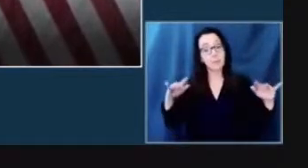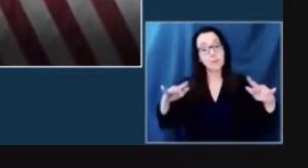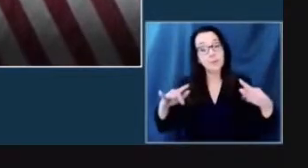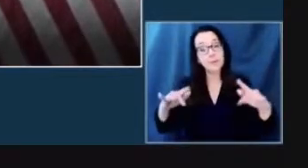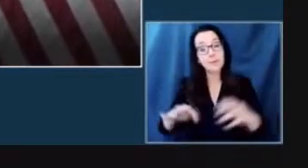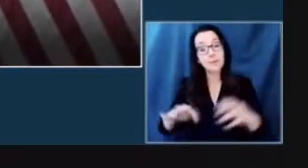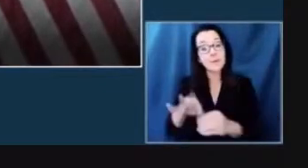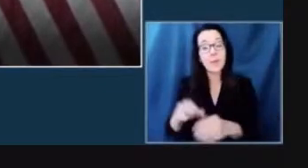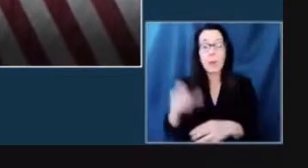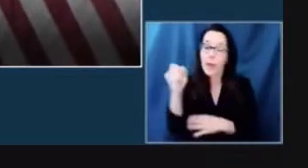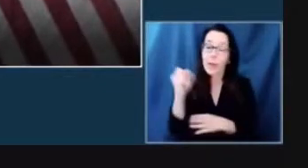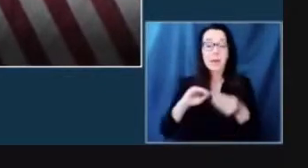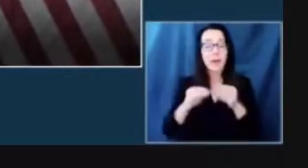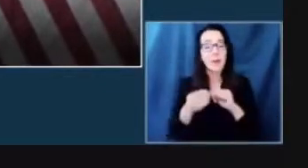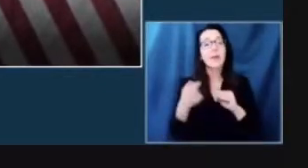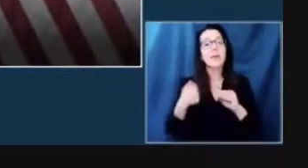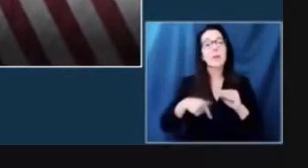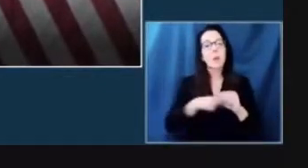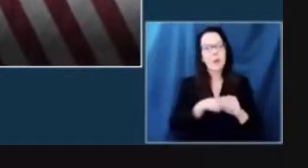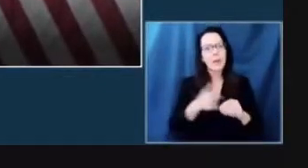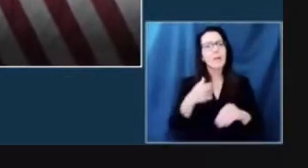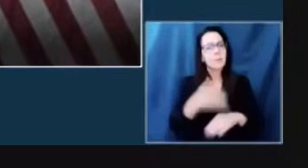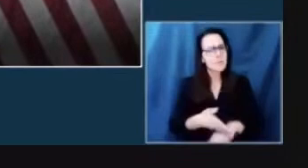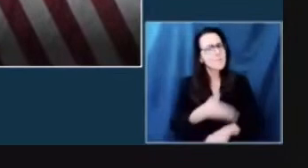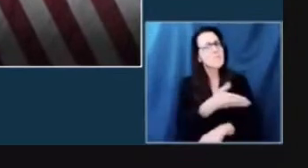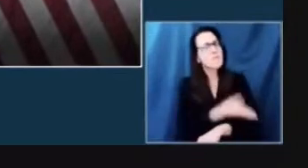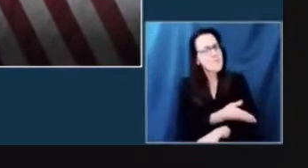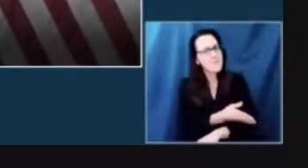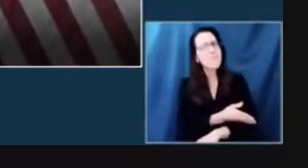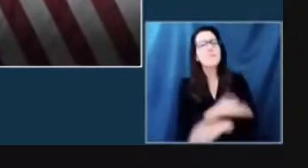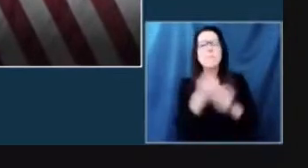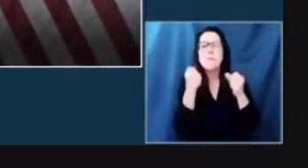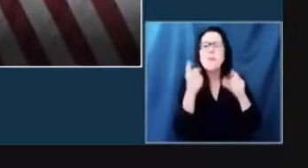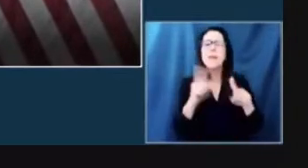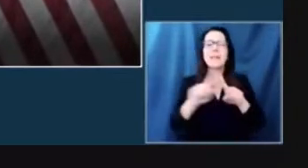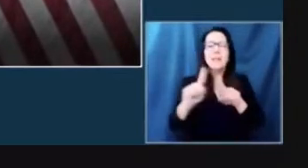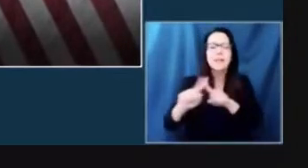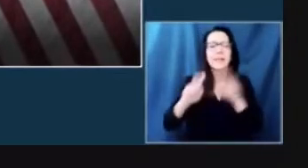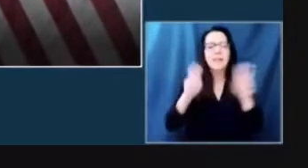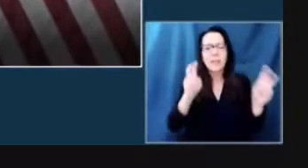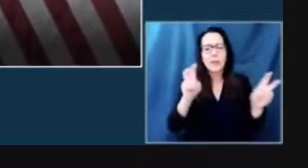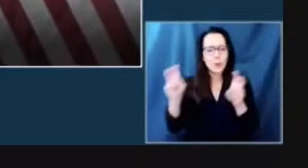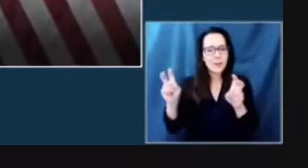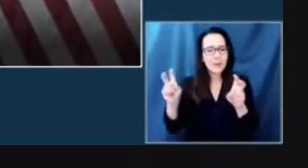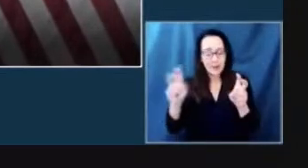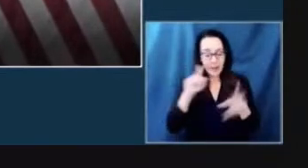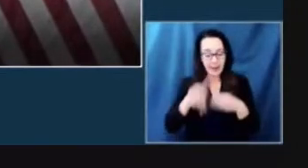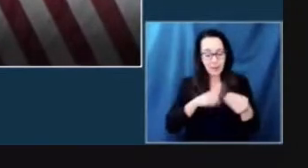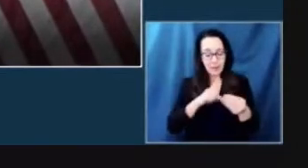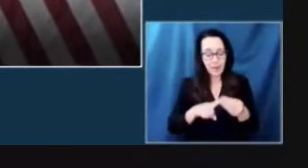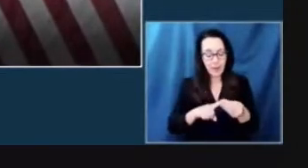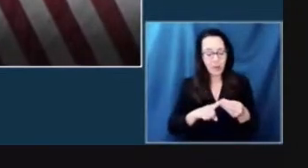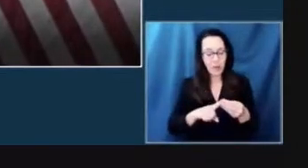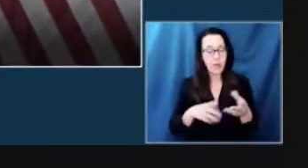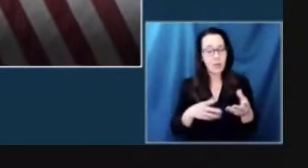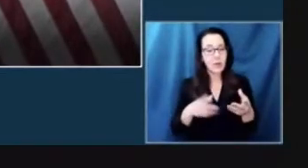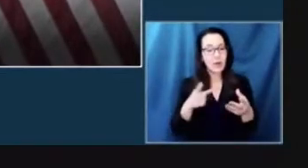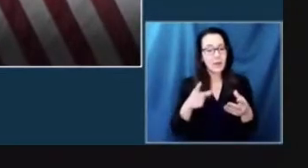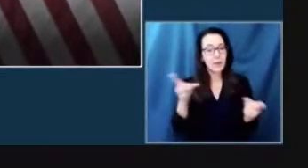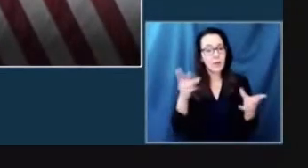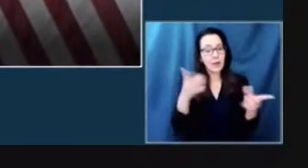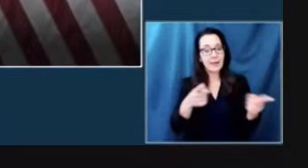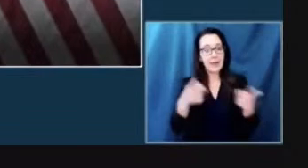have made incredible progress on a number of issues. Think about one of the major crises we've been facing, which is